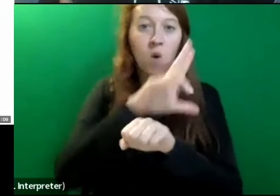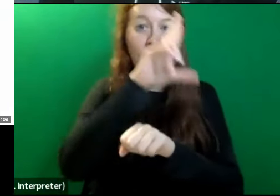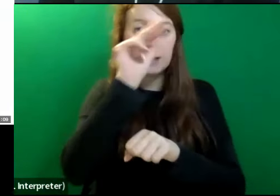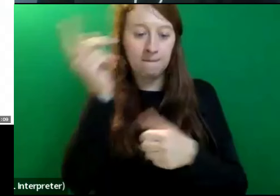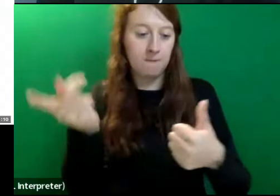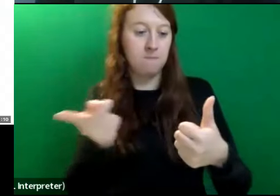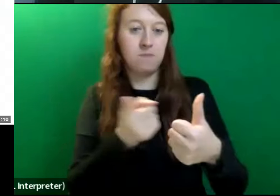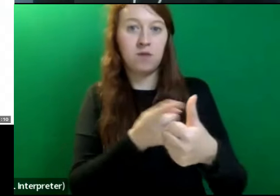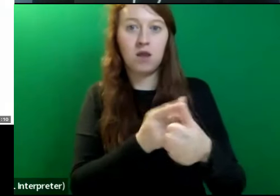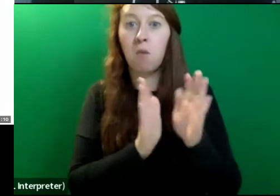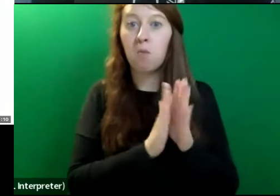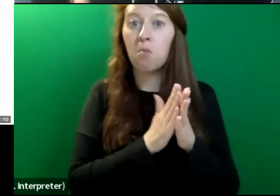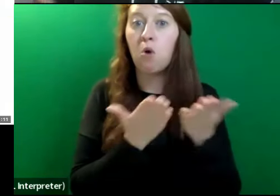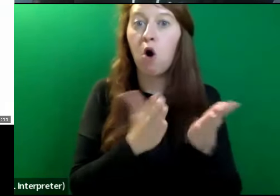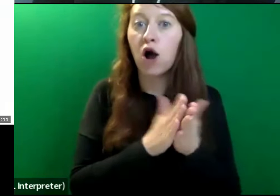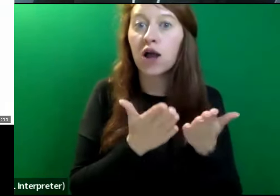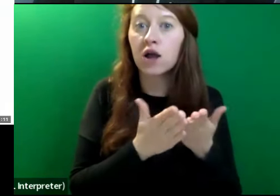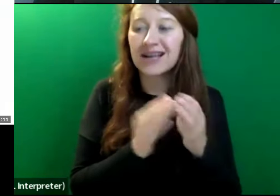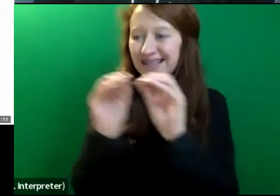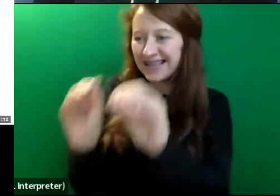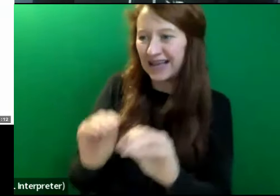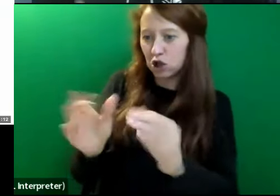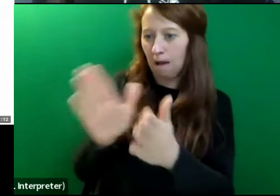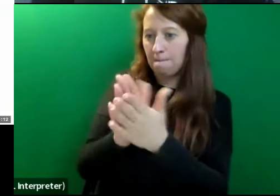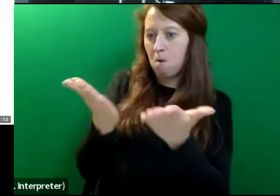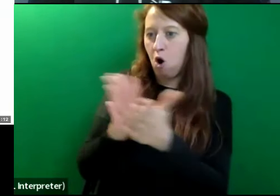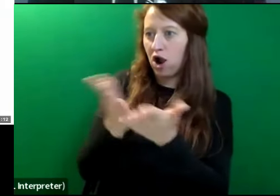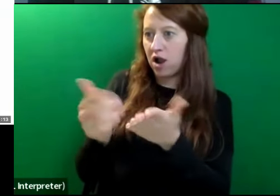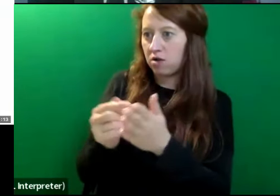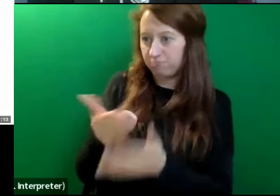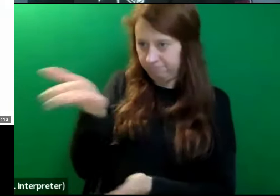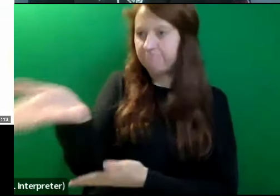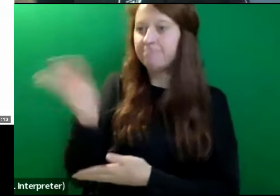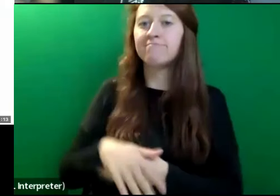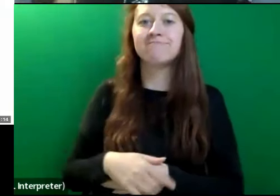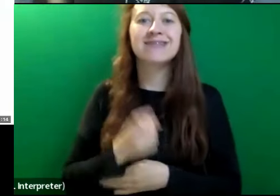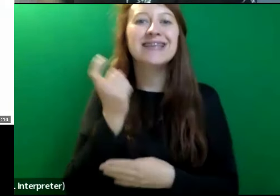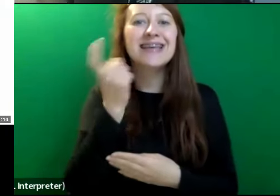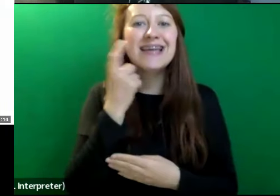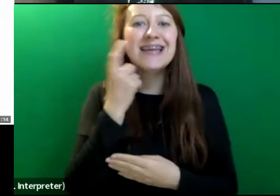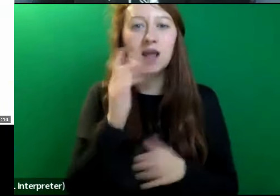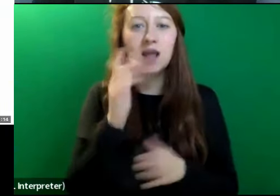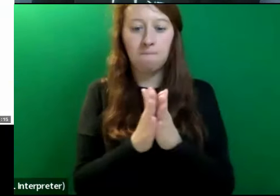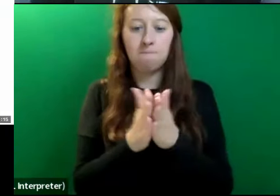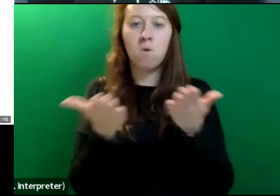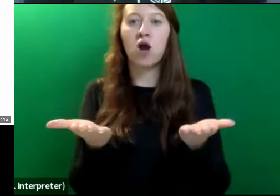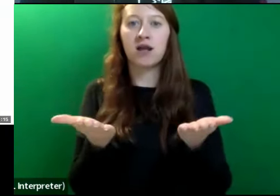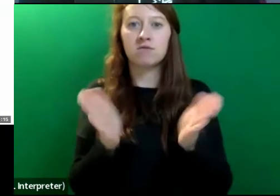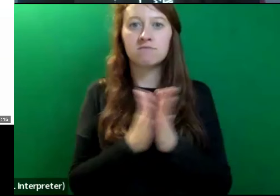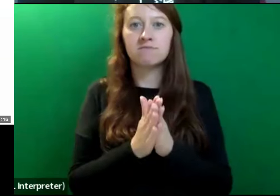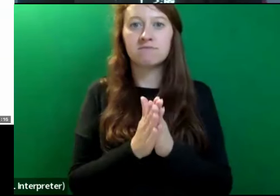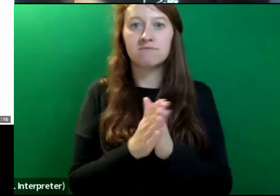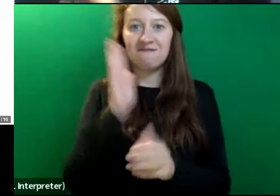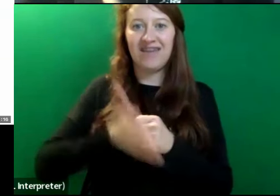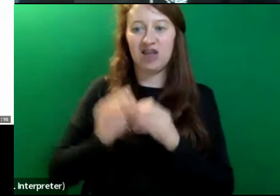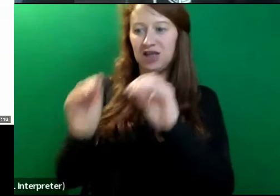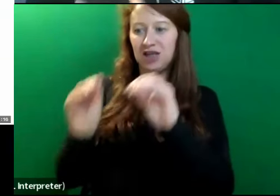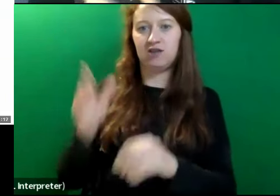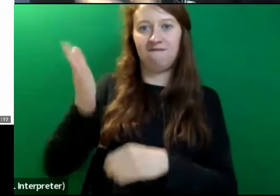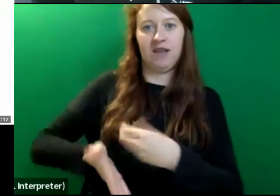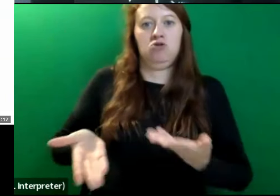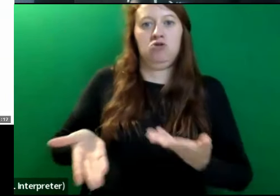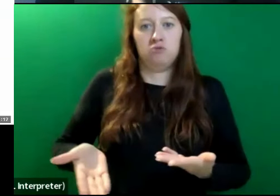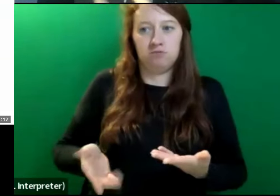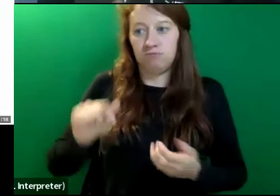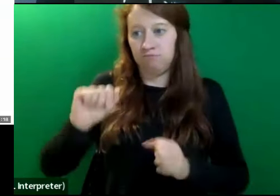teach someone the sign for book and that's it. It's an easy sign to learn. This is the sign for book, done. And it's easy then